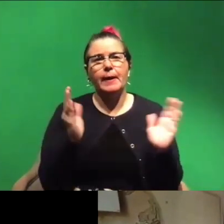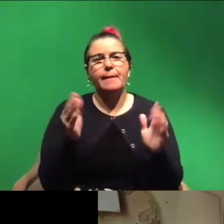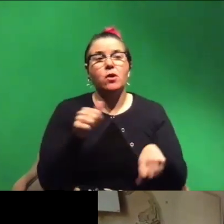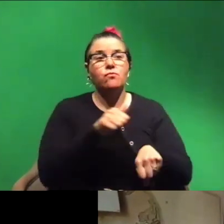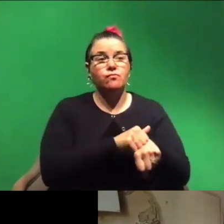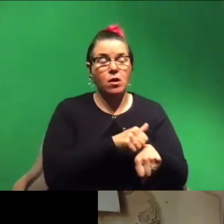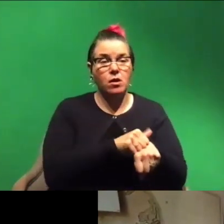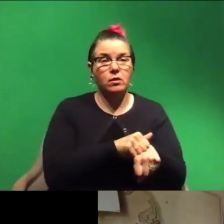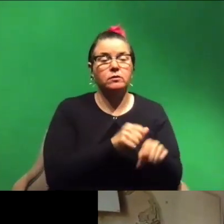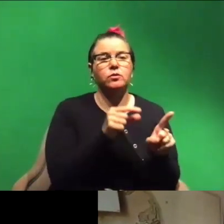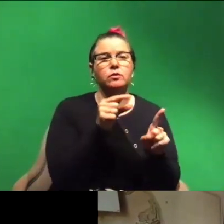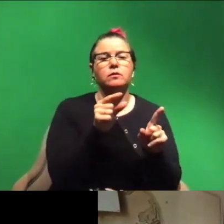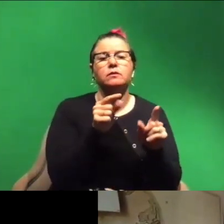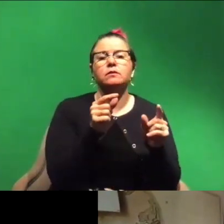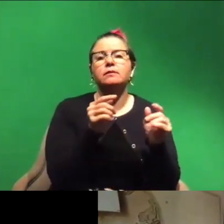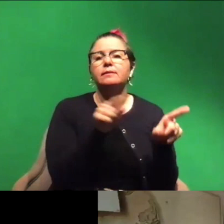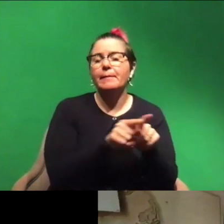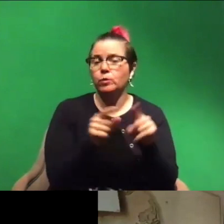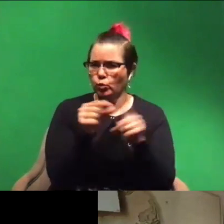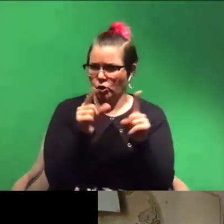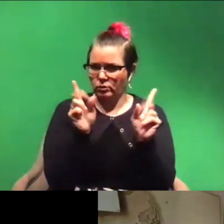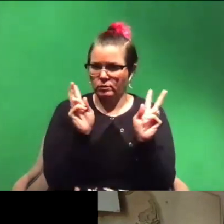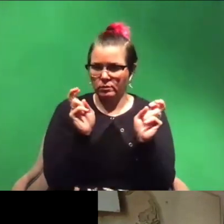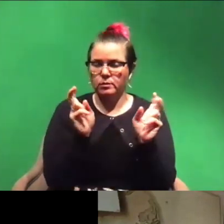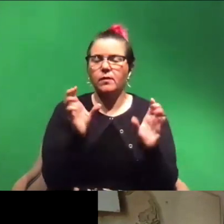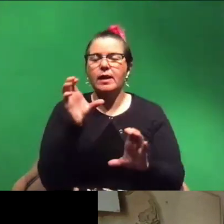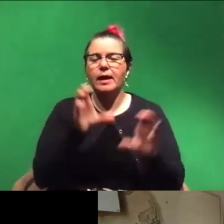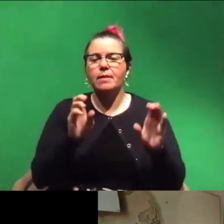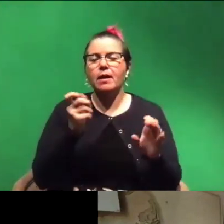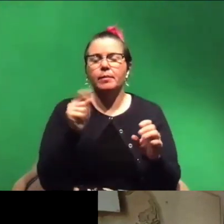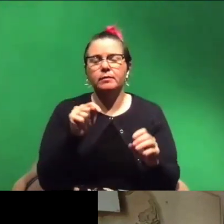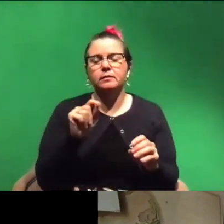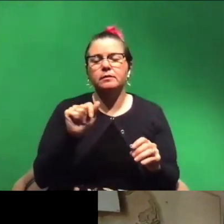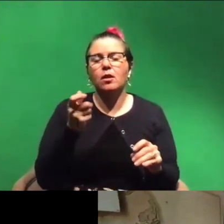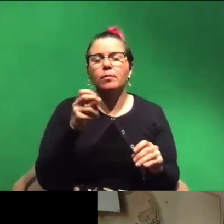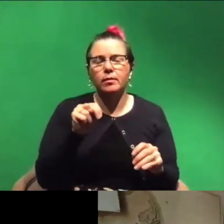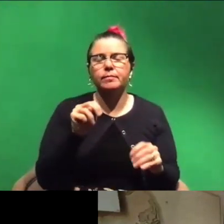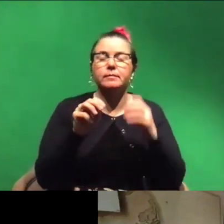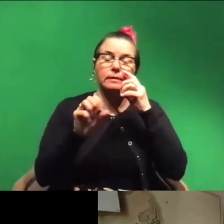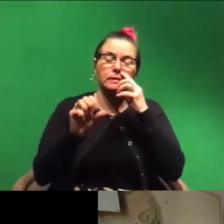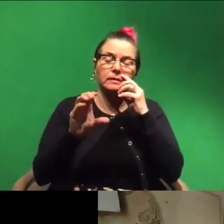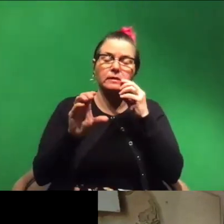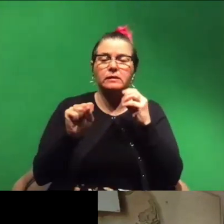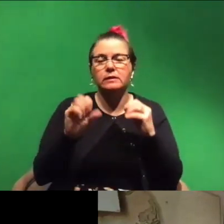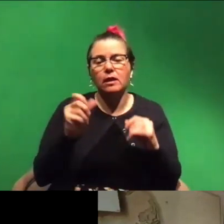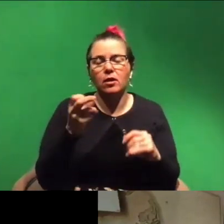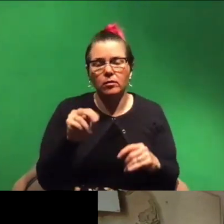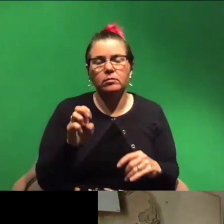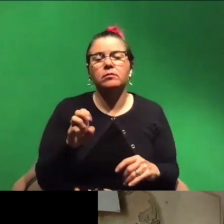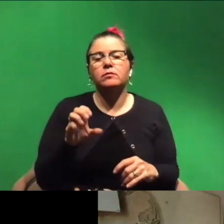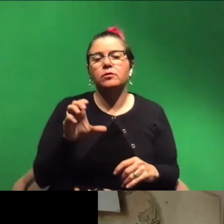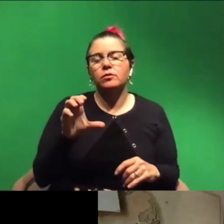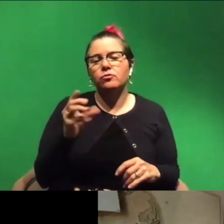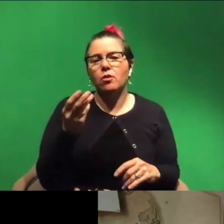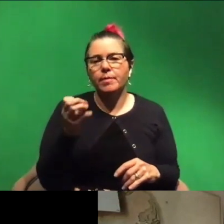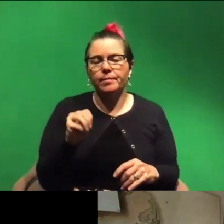to words, okay? So the chemical elements, so things like aluminium and silicon and chromium, stuff like that, they are like